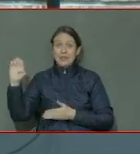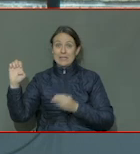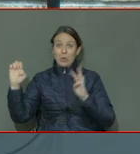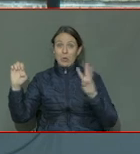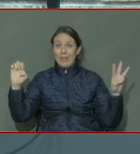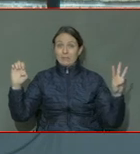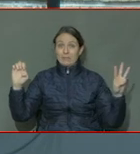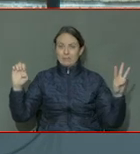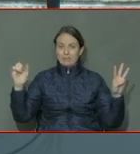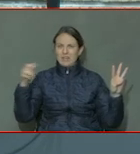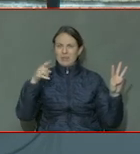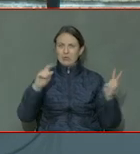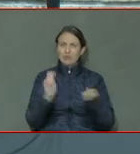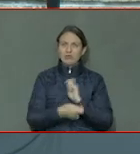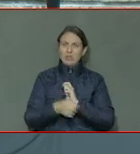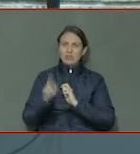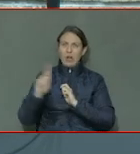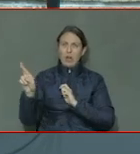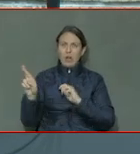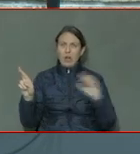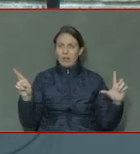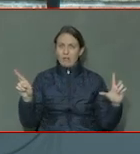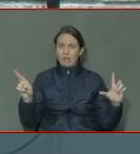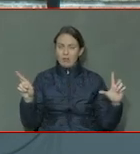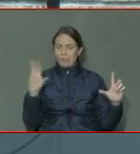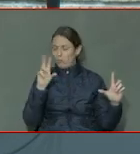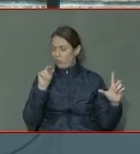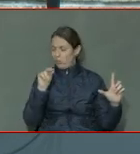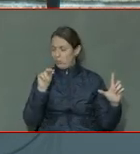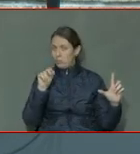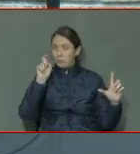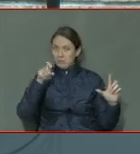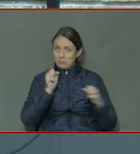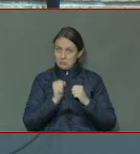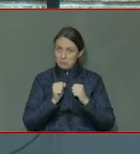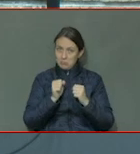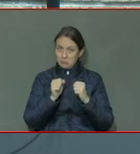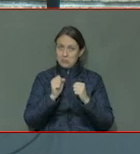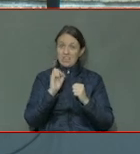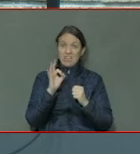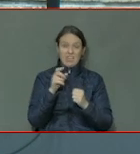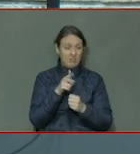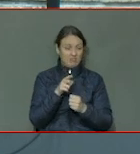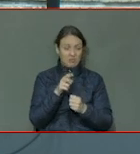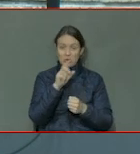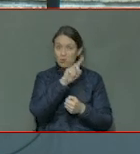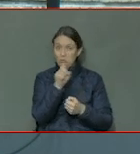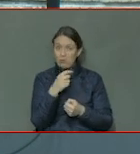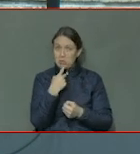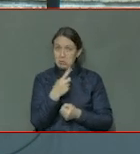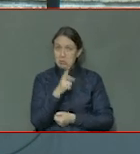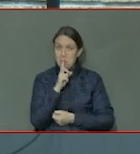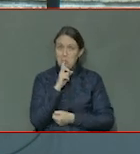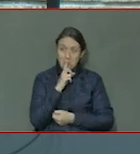write right and left. You must take their direction. If they don't give you a direction, then you can choose